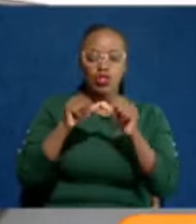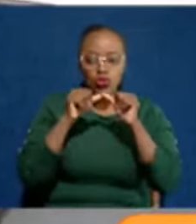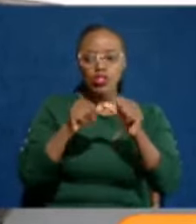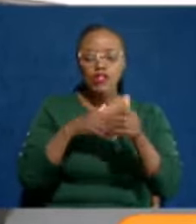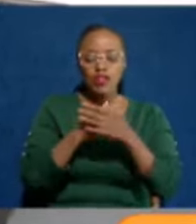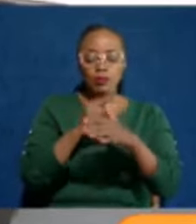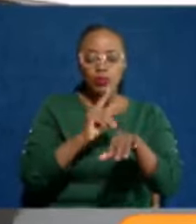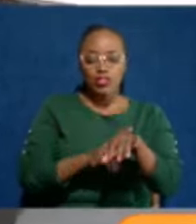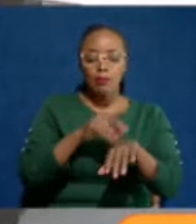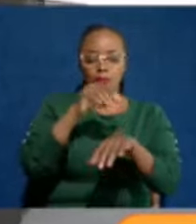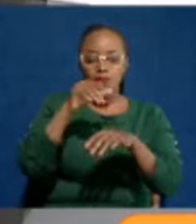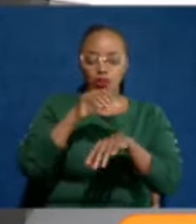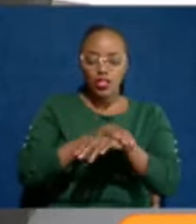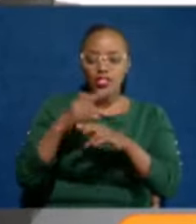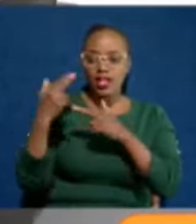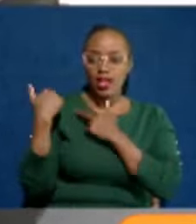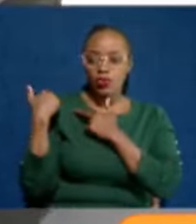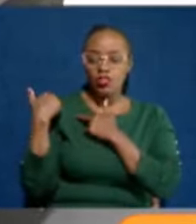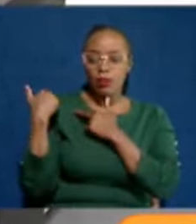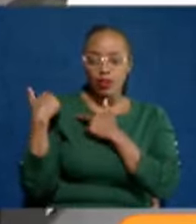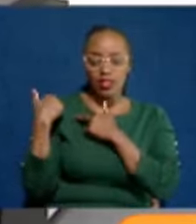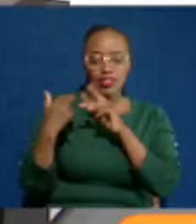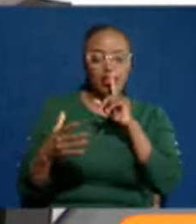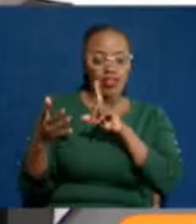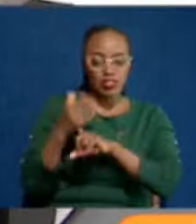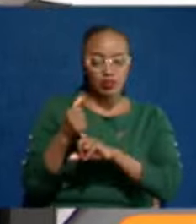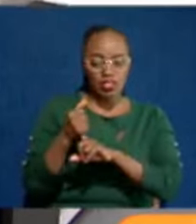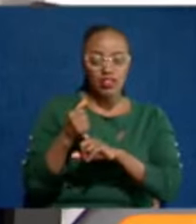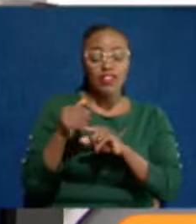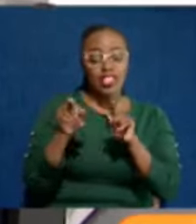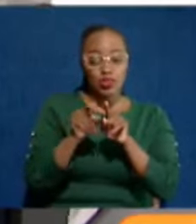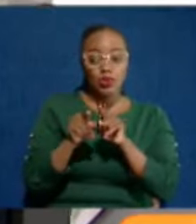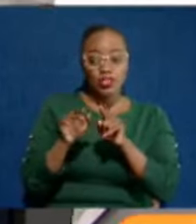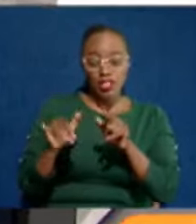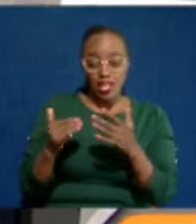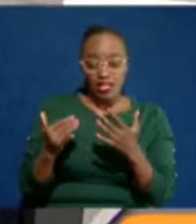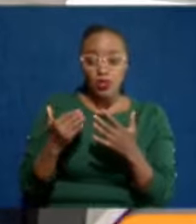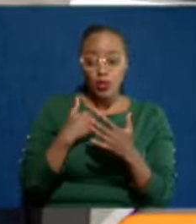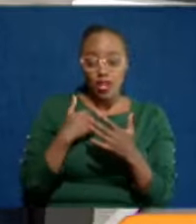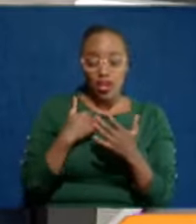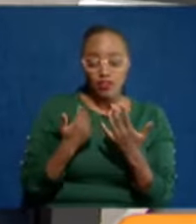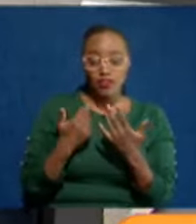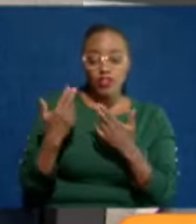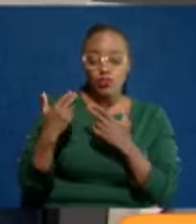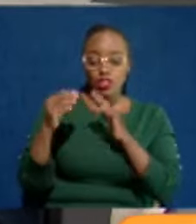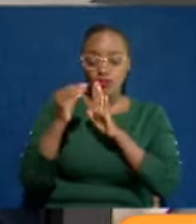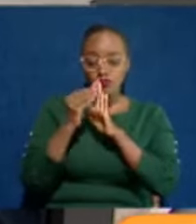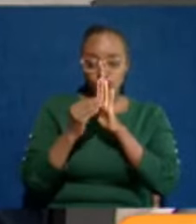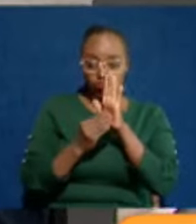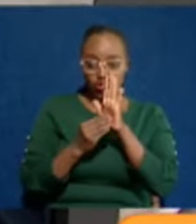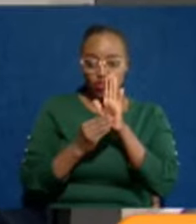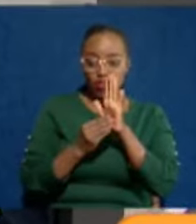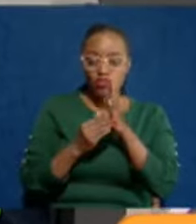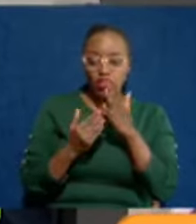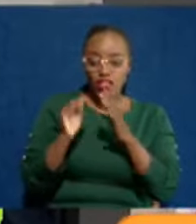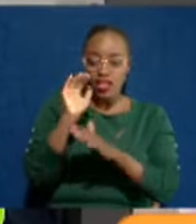until accountability is achieved. And by the way, in Baby Pendo's account, an